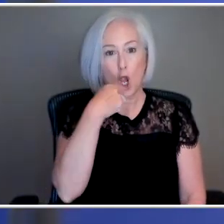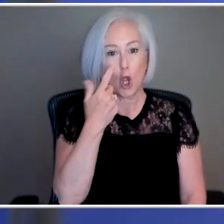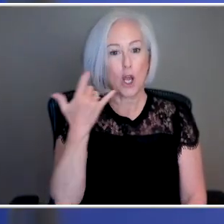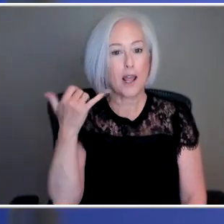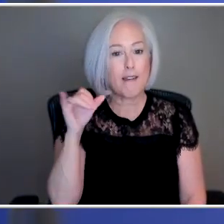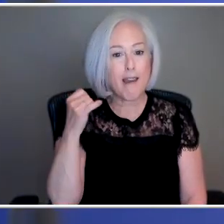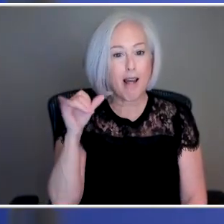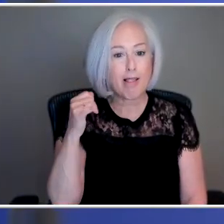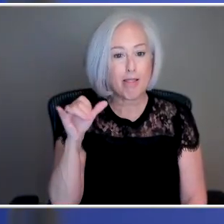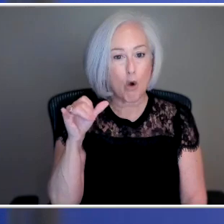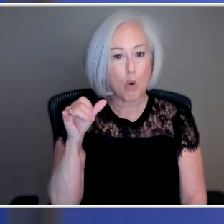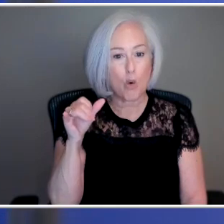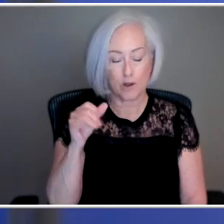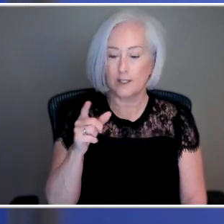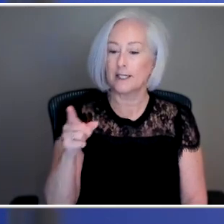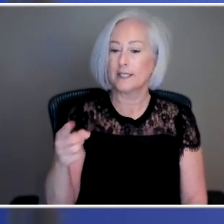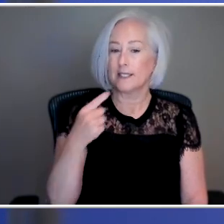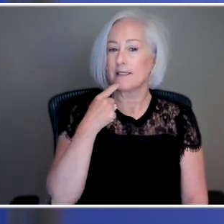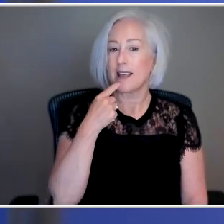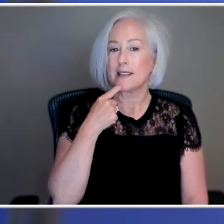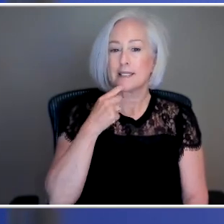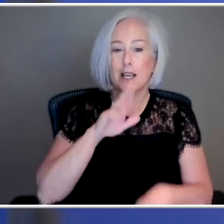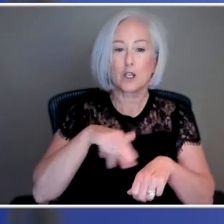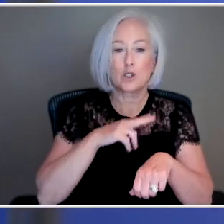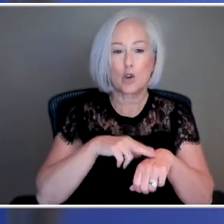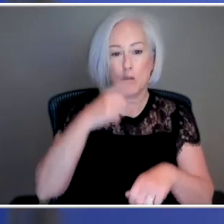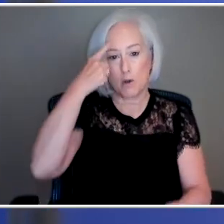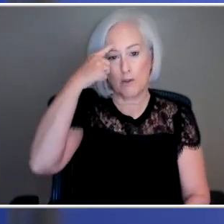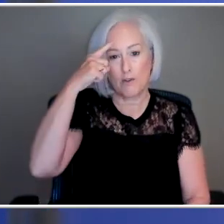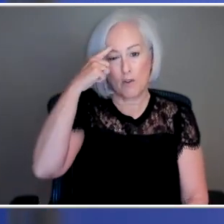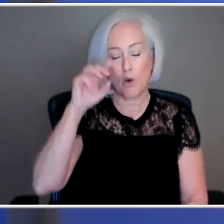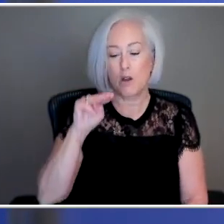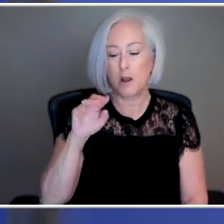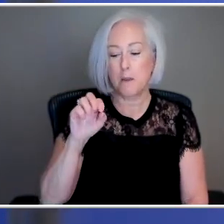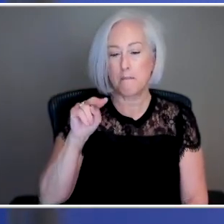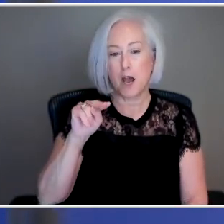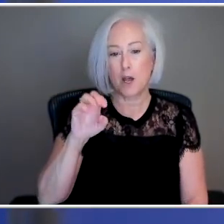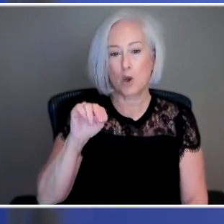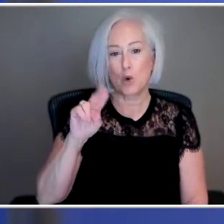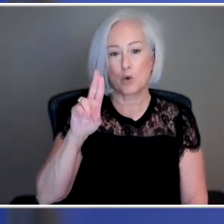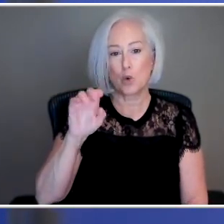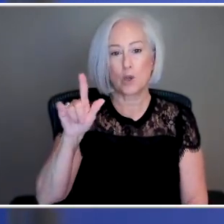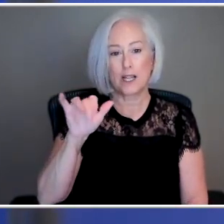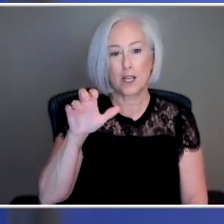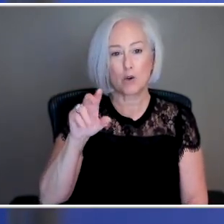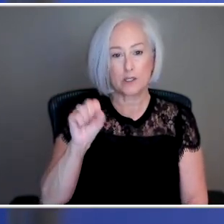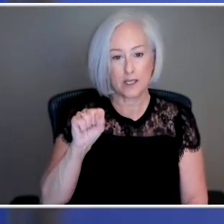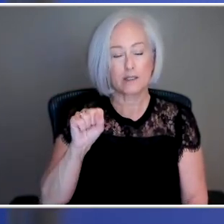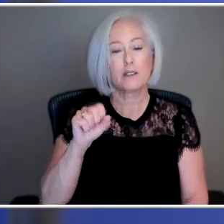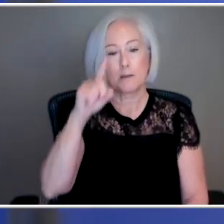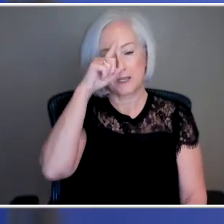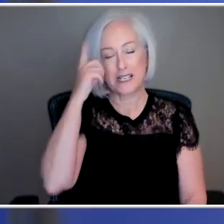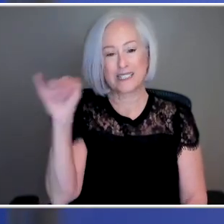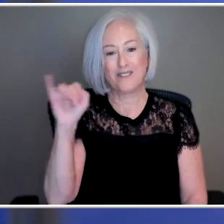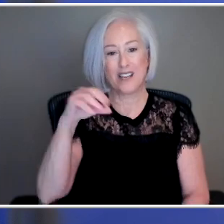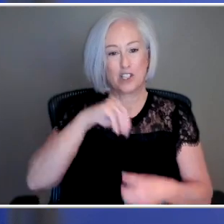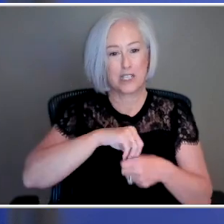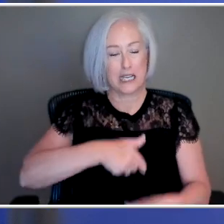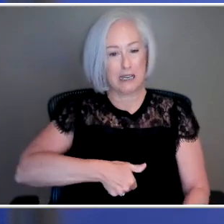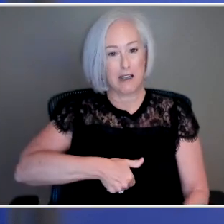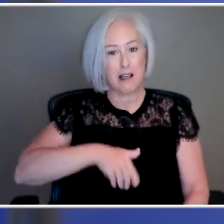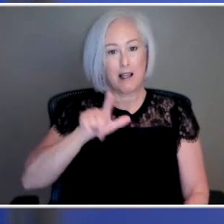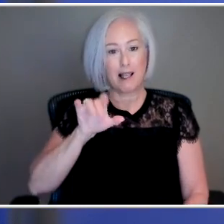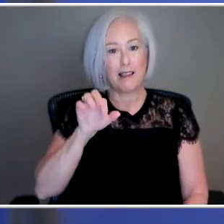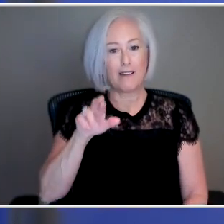normal because of the mono. It's an infection that sometimes sits within the liver. So I was they're oh, that could be